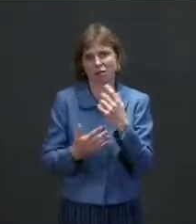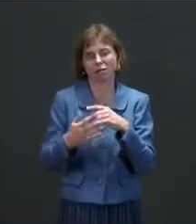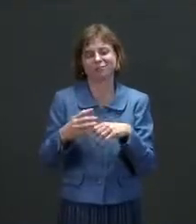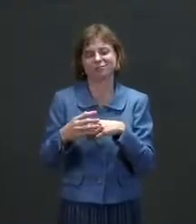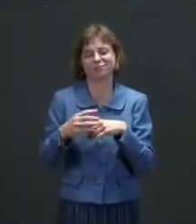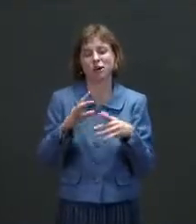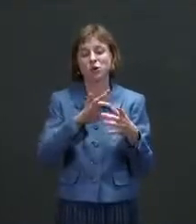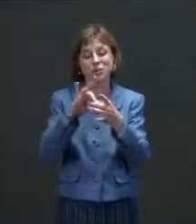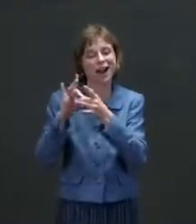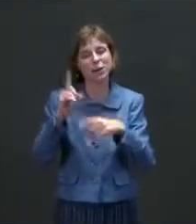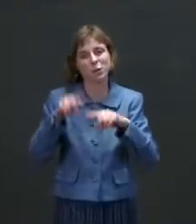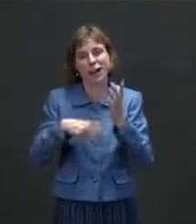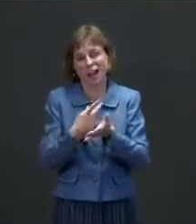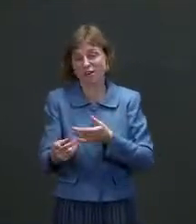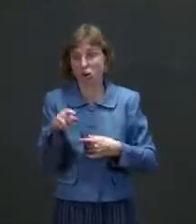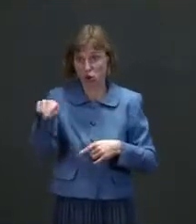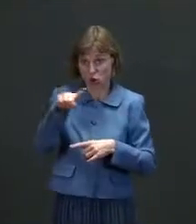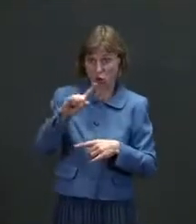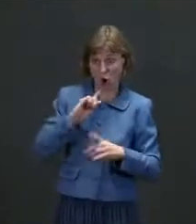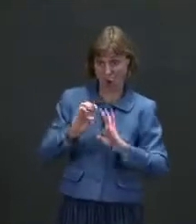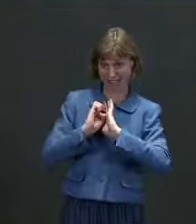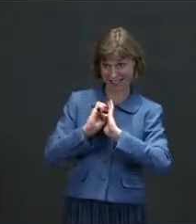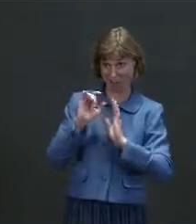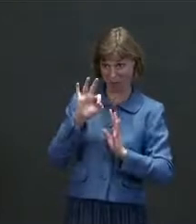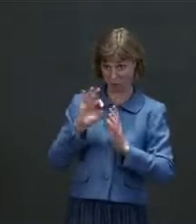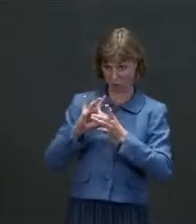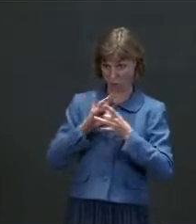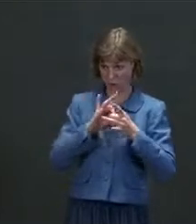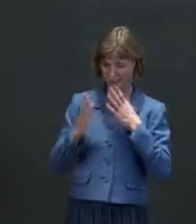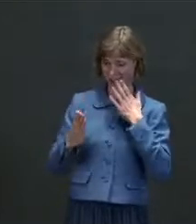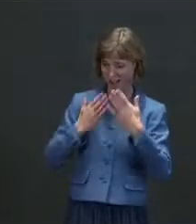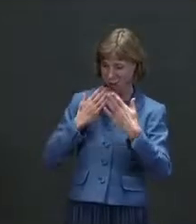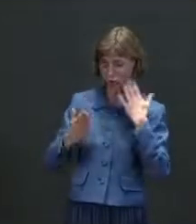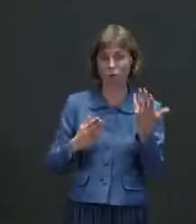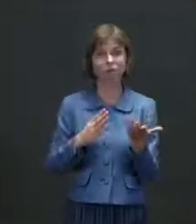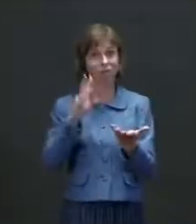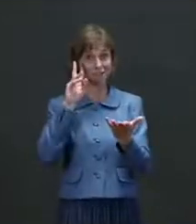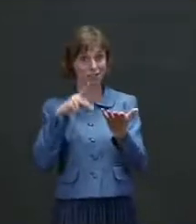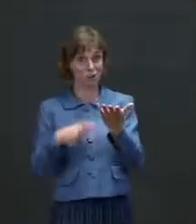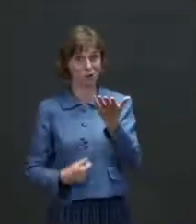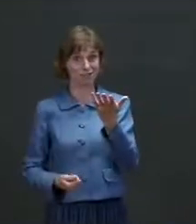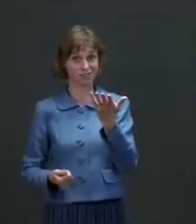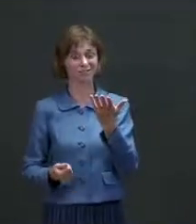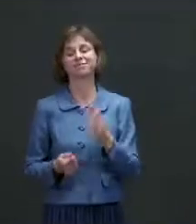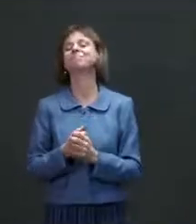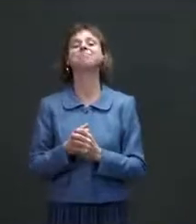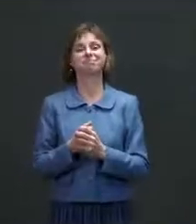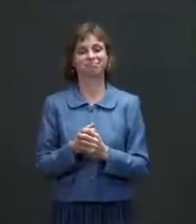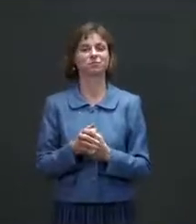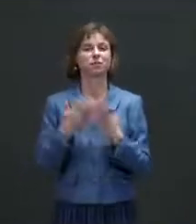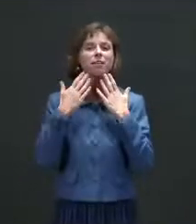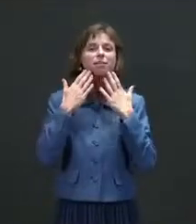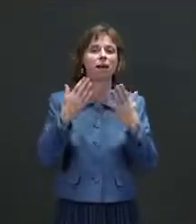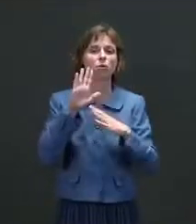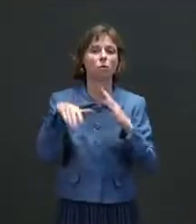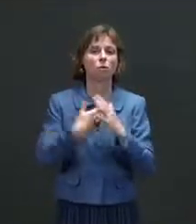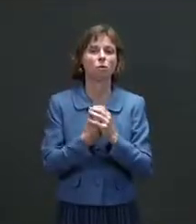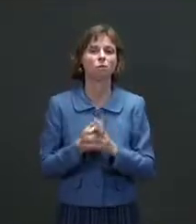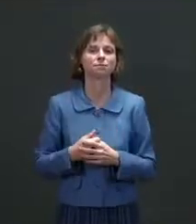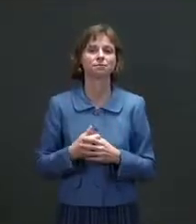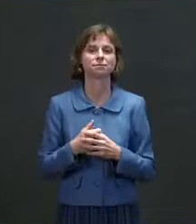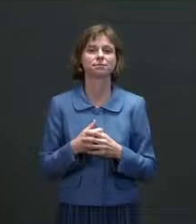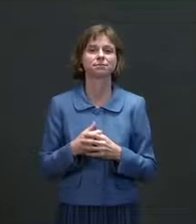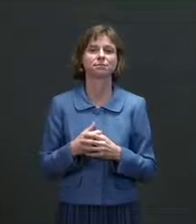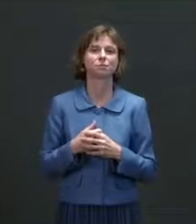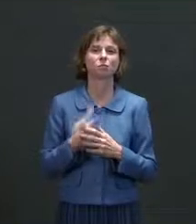of unity. So thank you, thank you, thank you. Madam Vice President? Well, thank you all. As one of the first